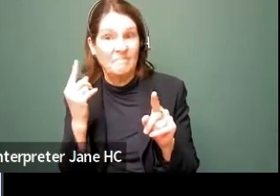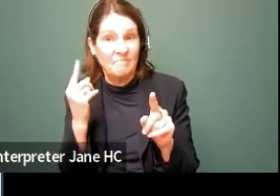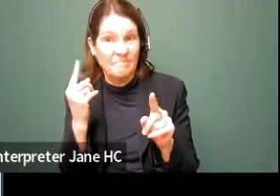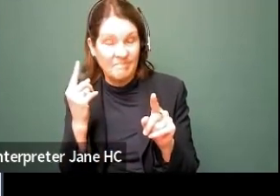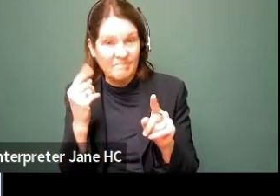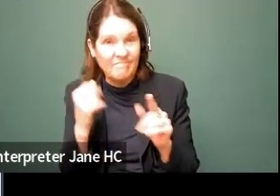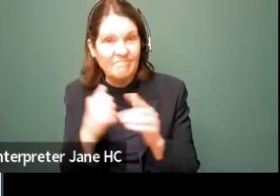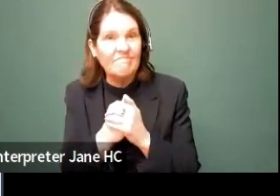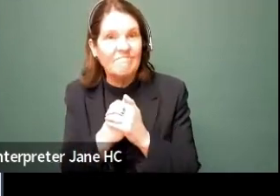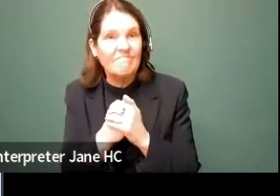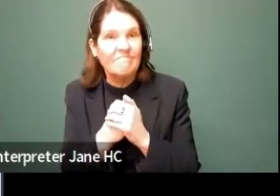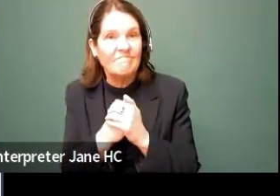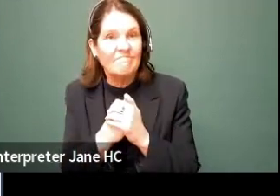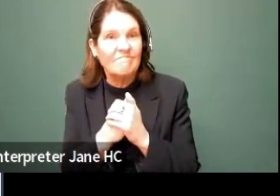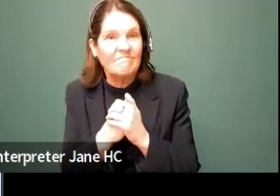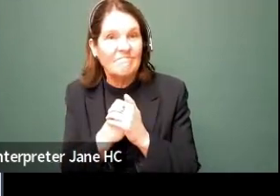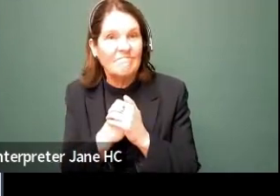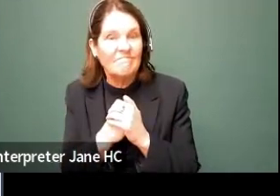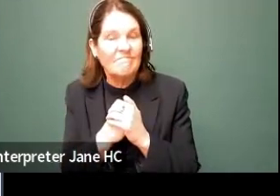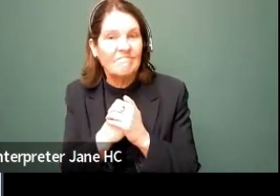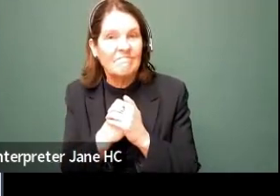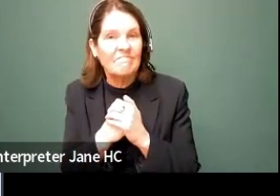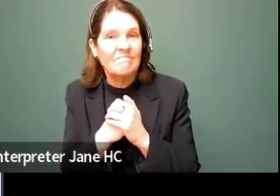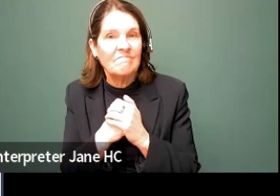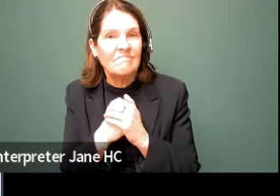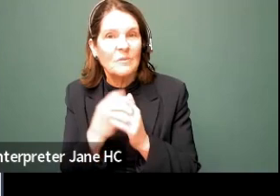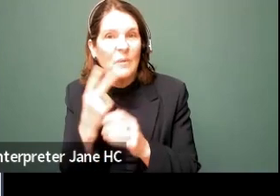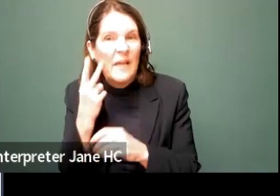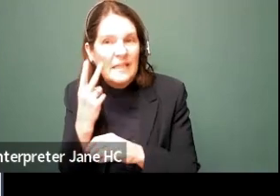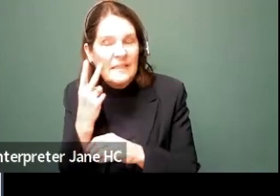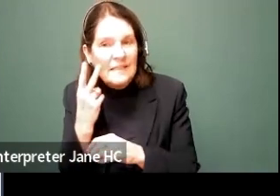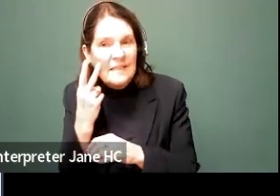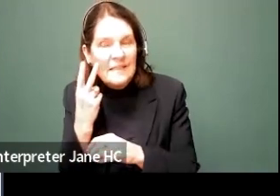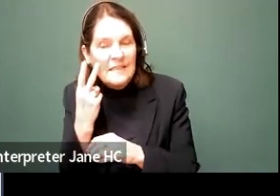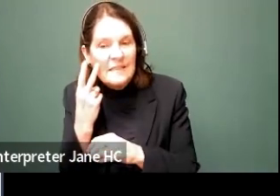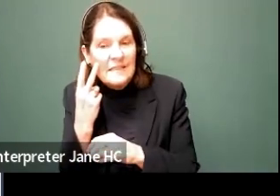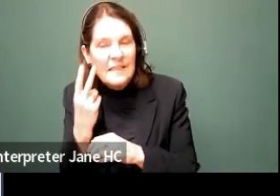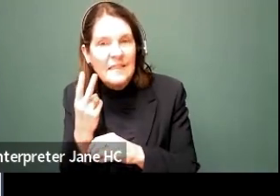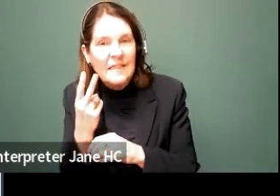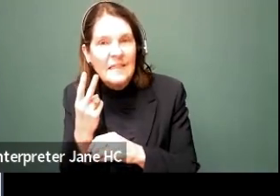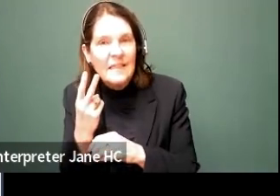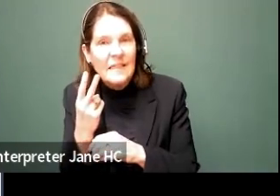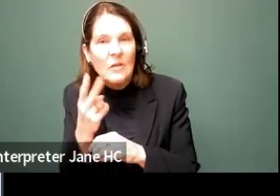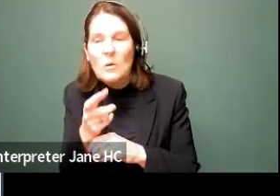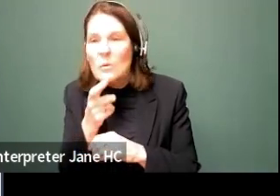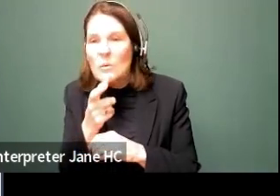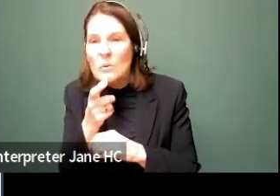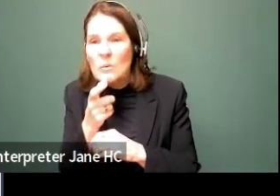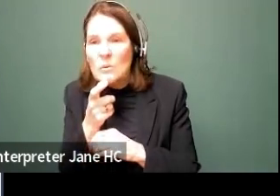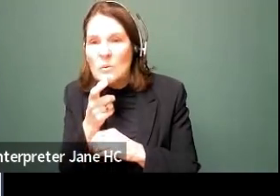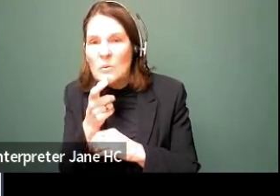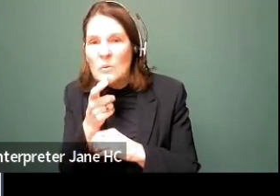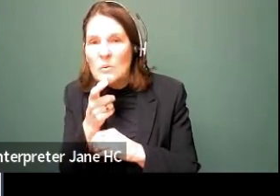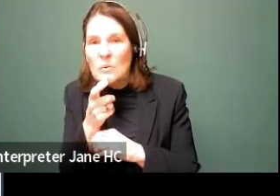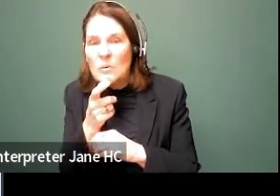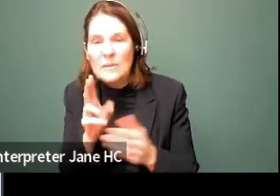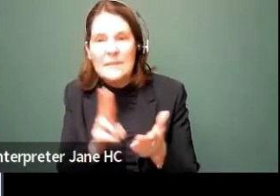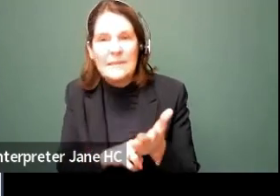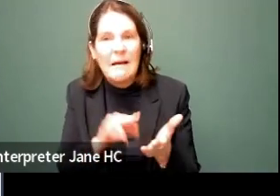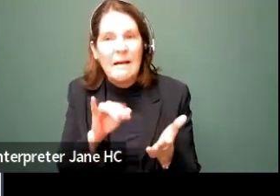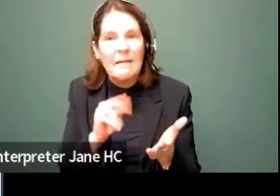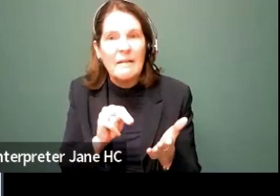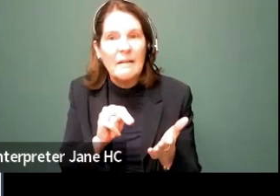Yeah. So we can see uh, the individuals that have signed in